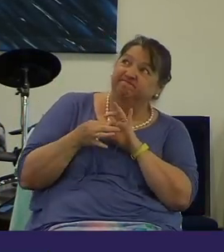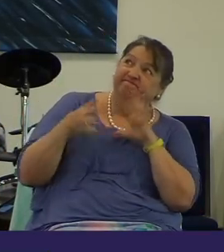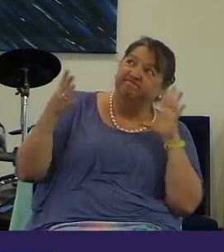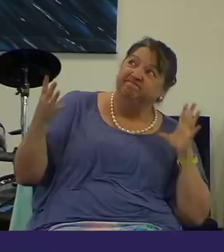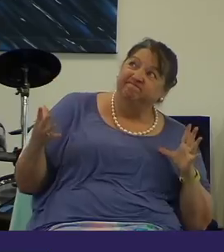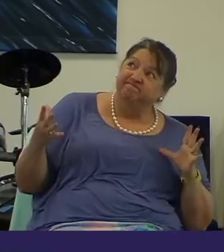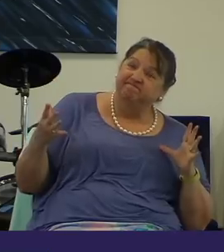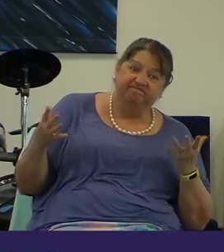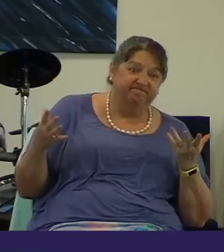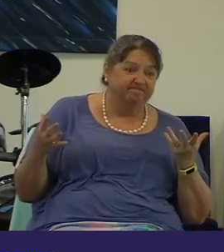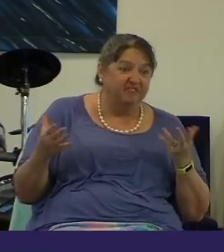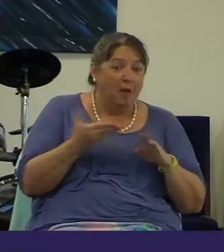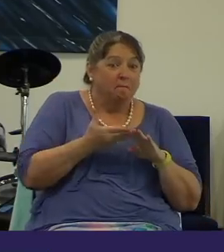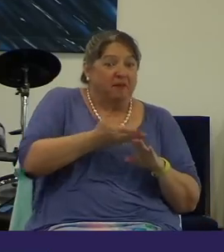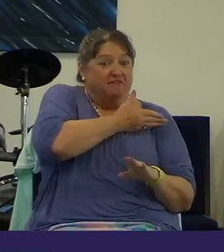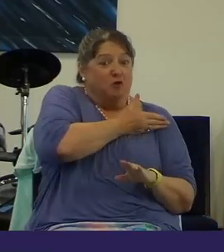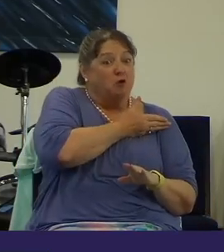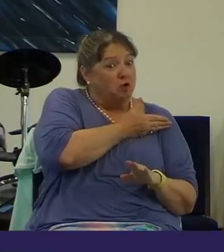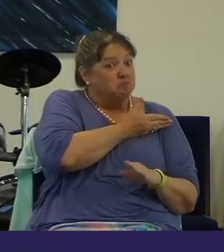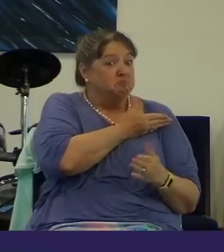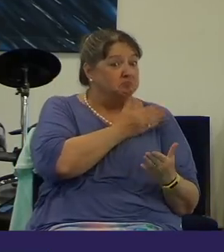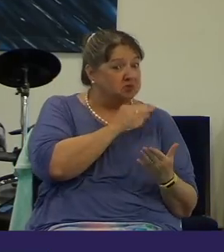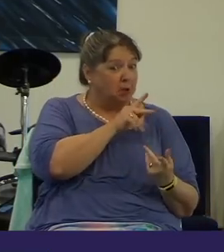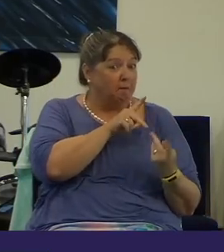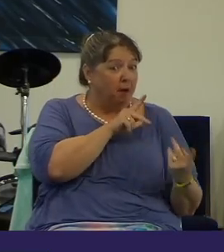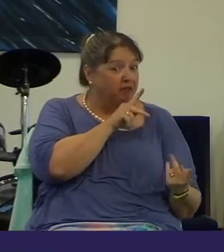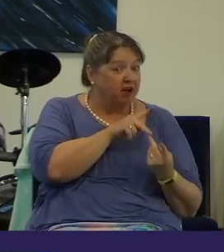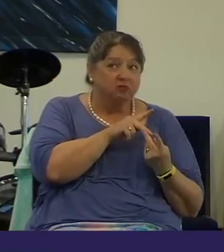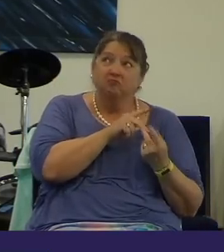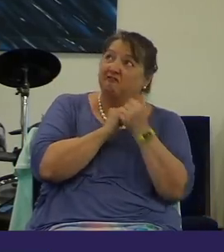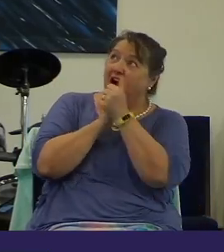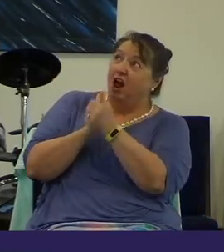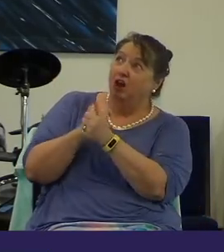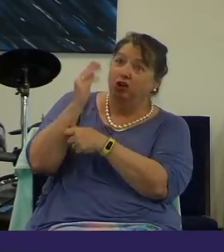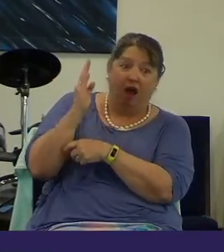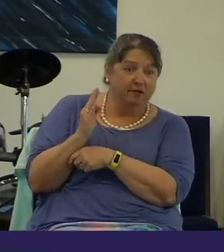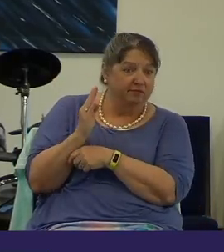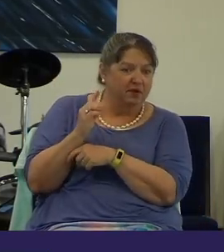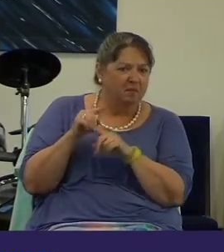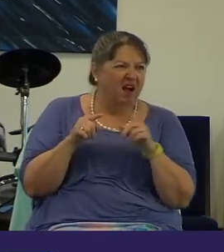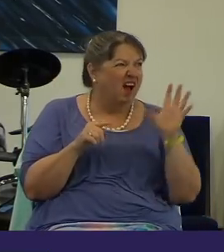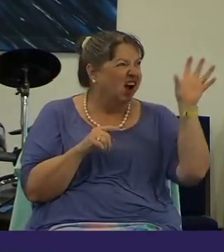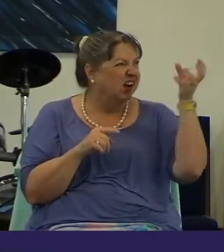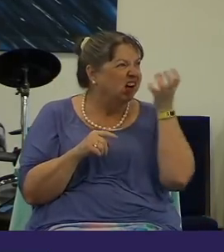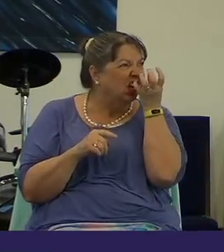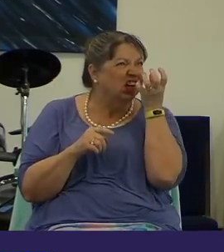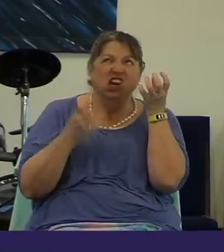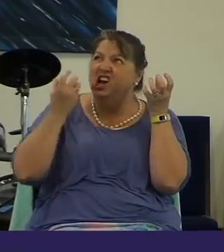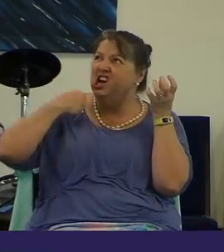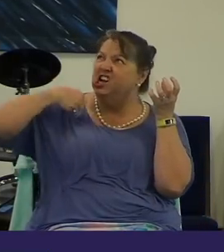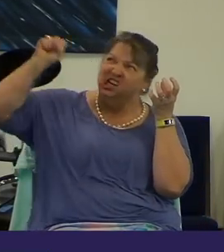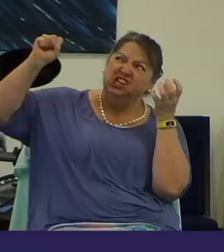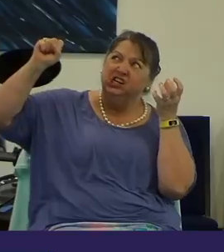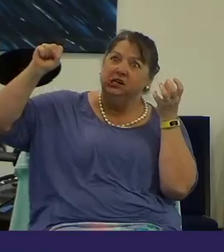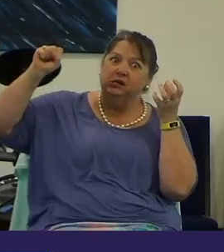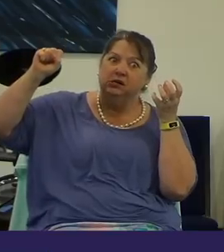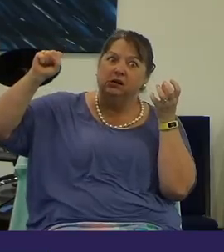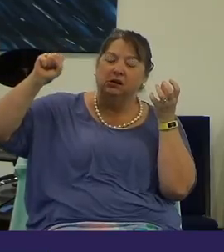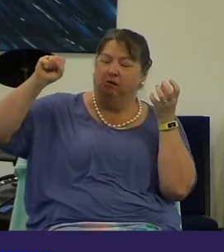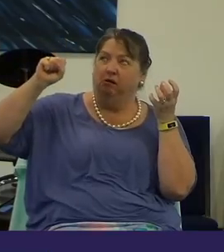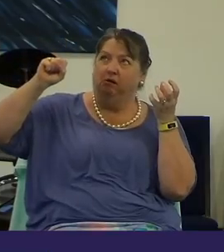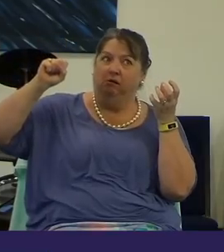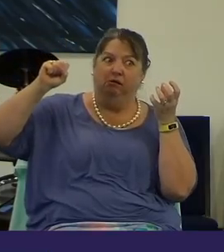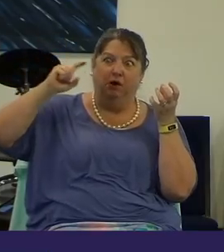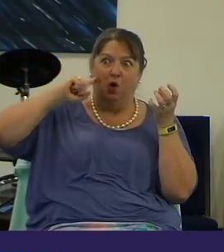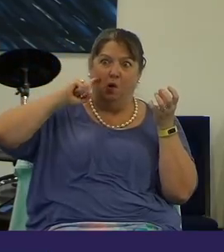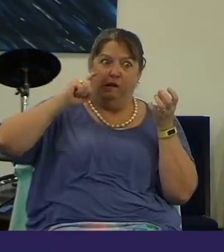did exactly what they were supposed to do. And then they ate that fruit, and all of a sudden they could tell all these